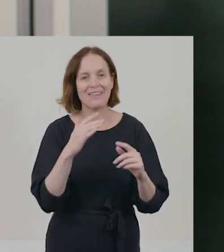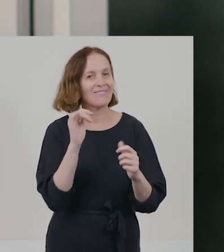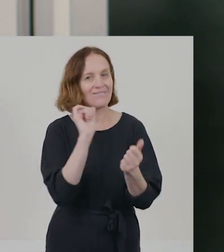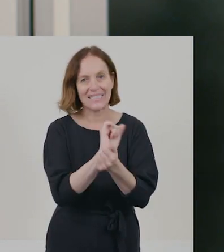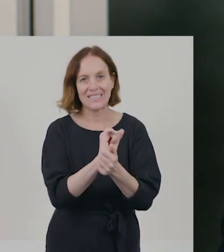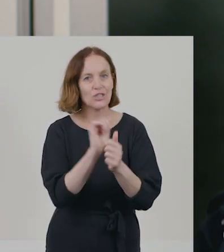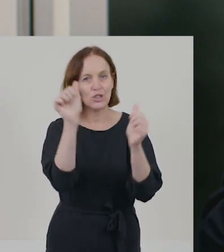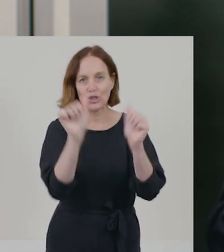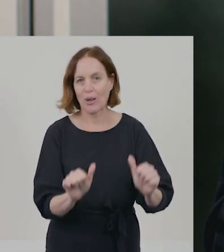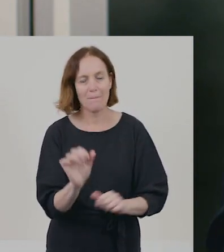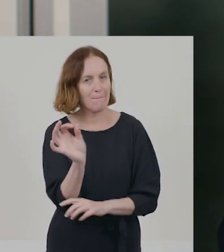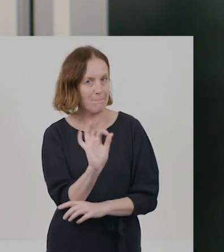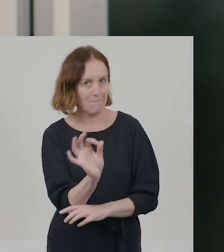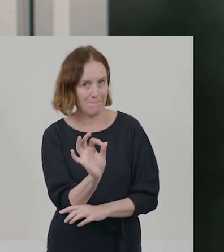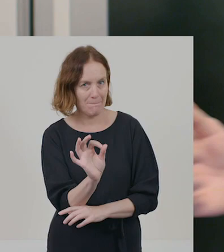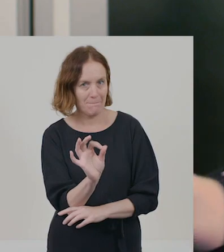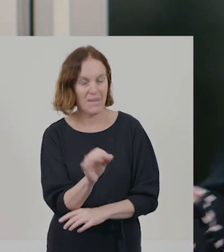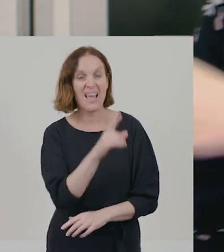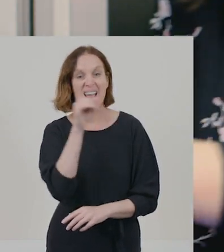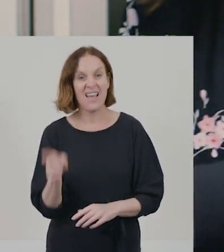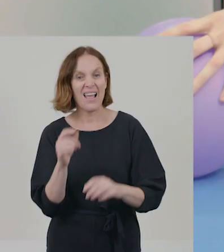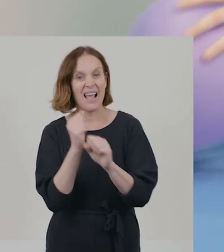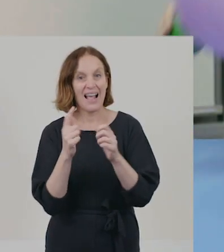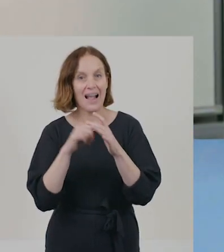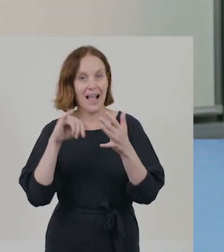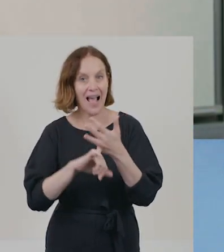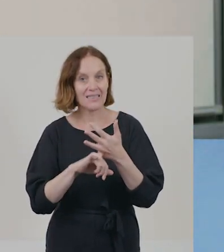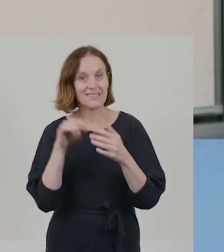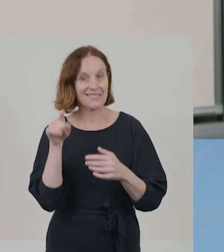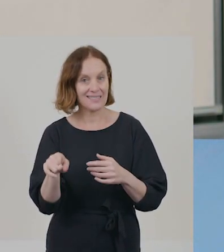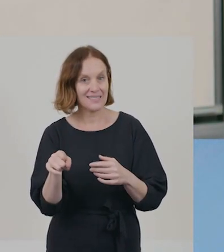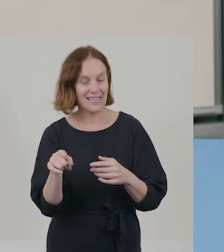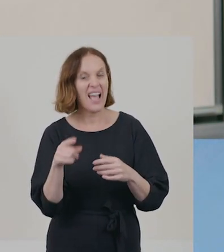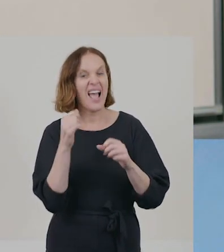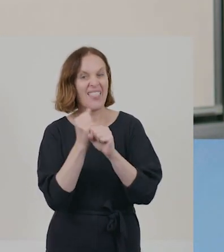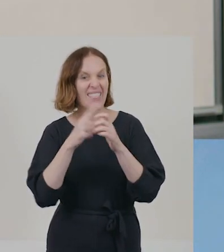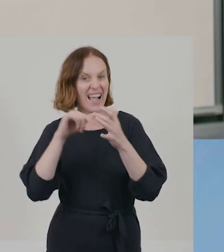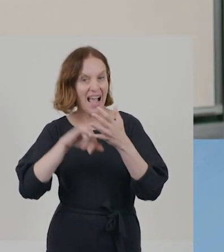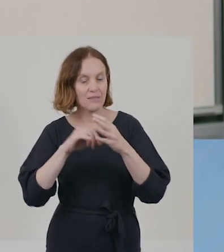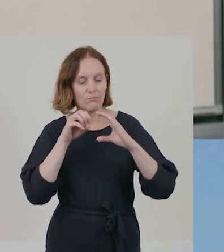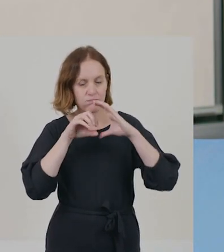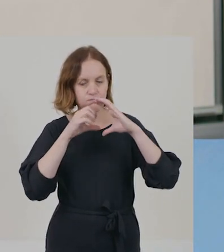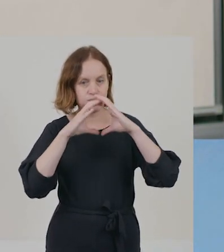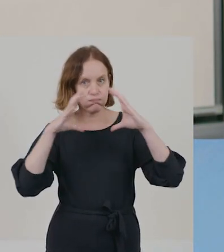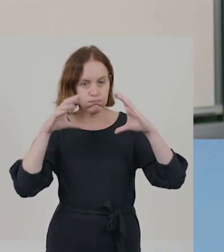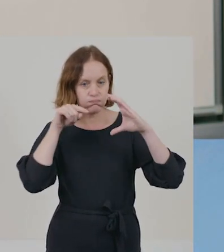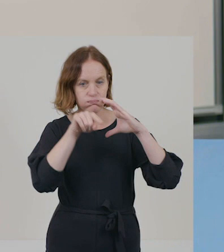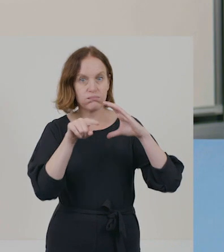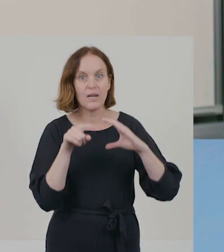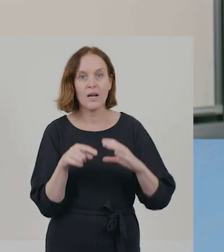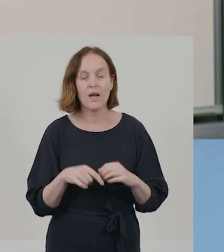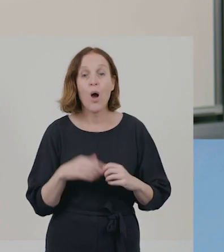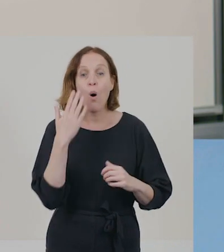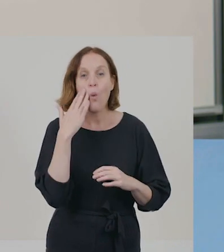shape. Now, let's explore the shape of gases. The gas here takes on the shape of this balloon, but watch